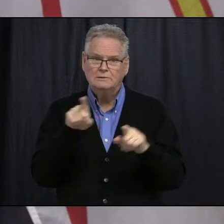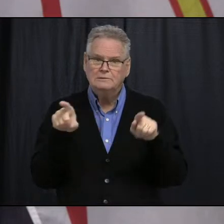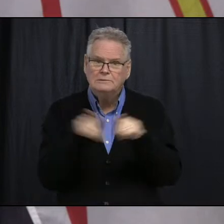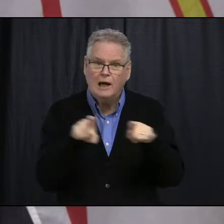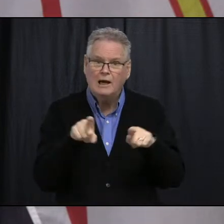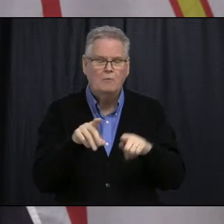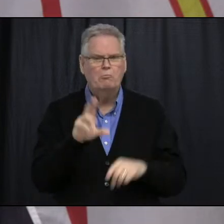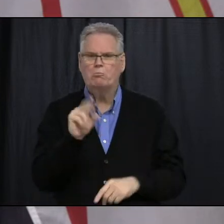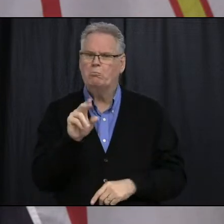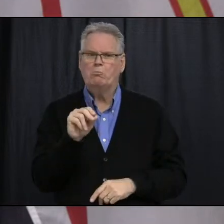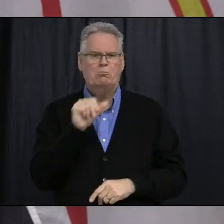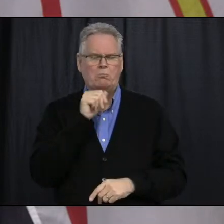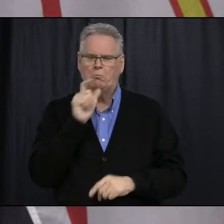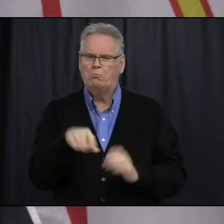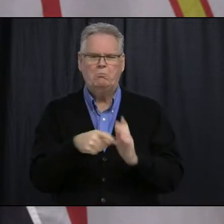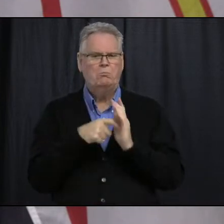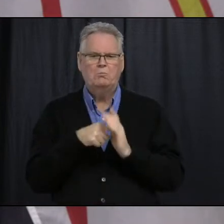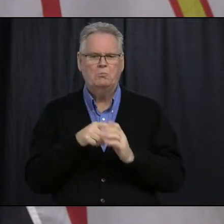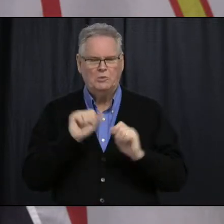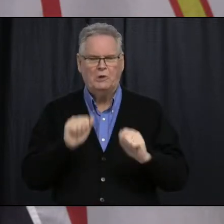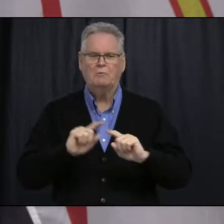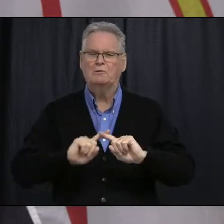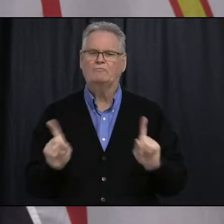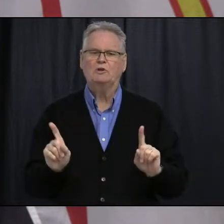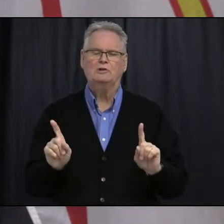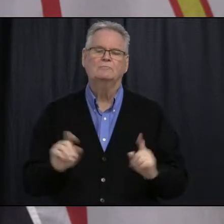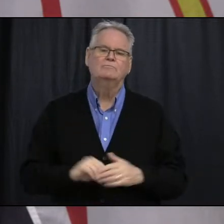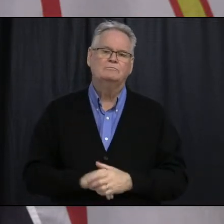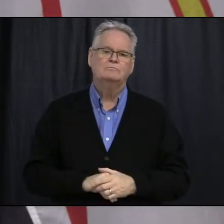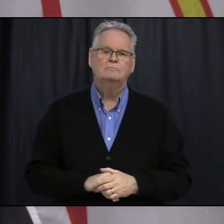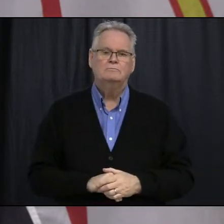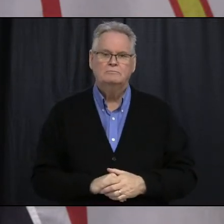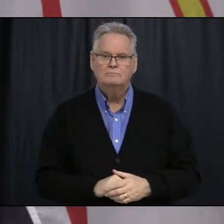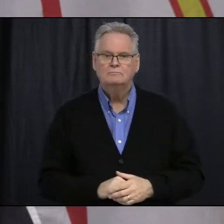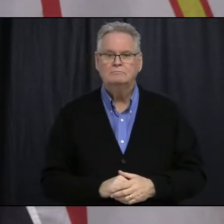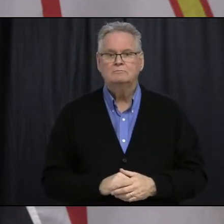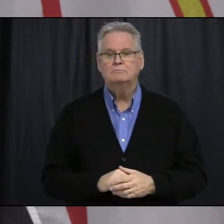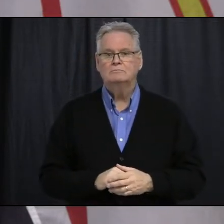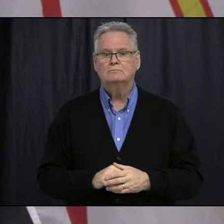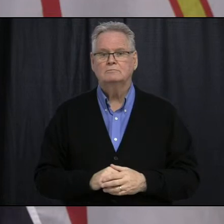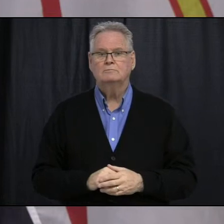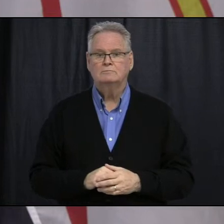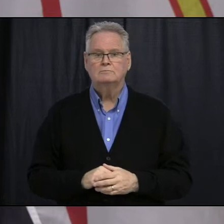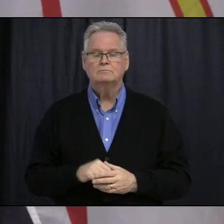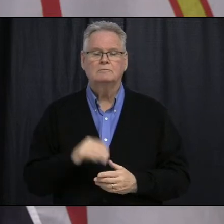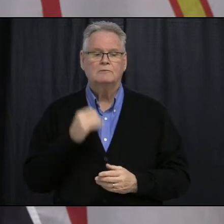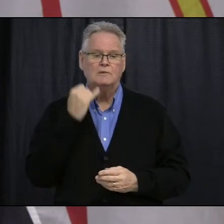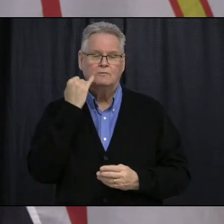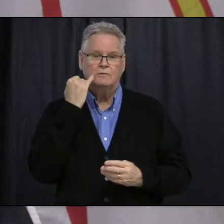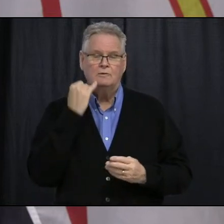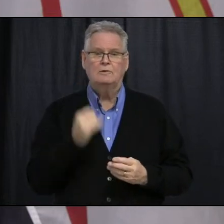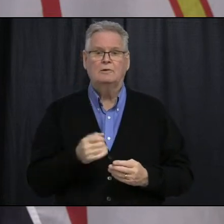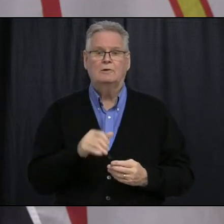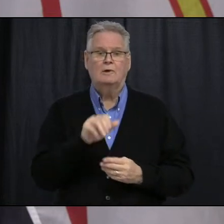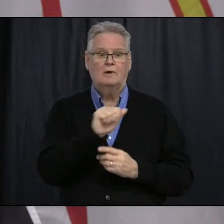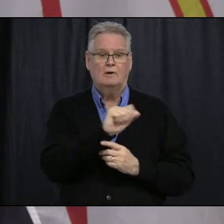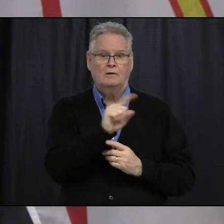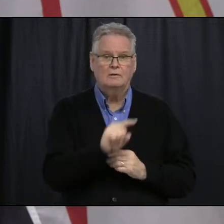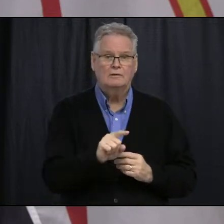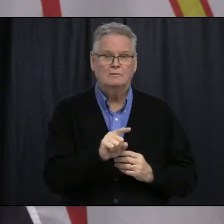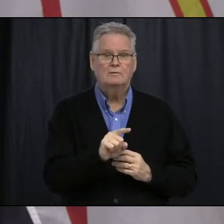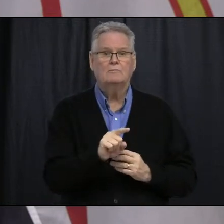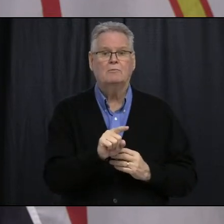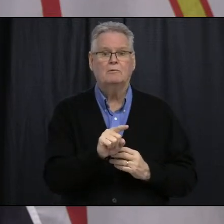Pfizer. And if you received an mRNA as your first dose, an mRNA vaccine, so that would be Pfizer or Moderna as your first dose, you